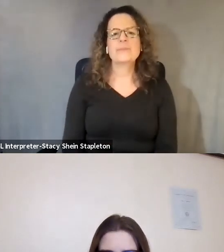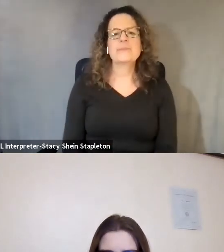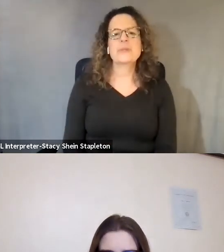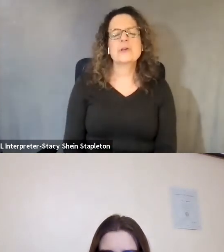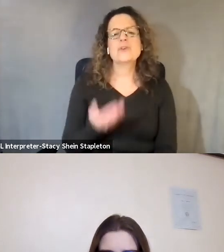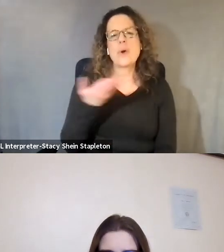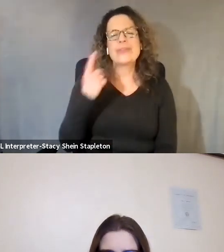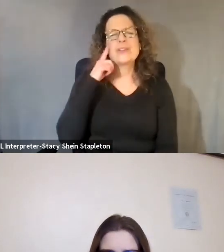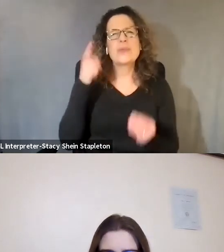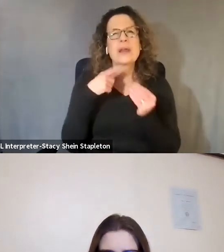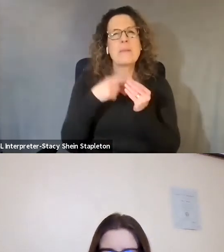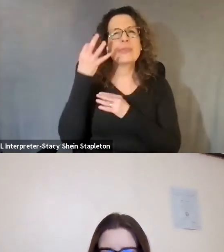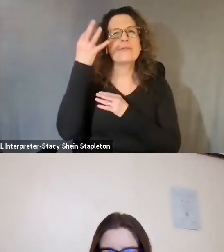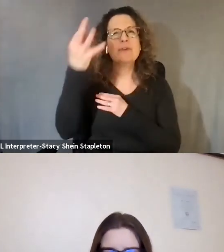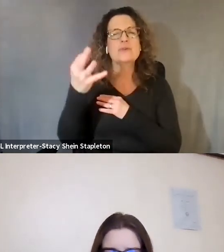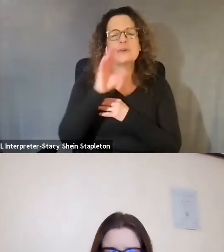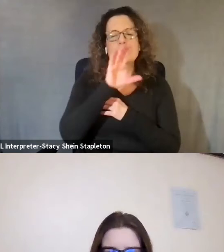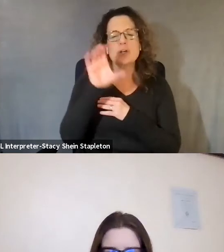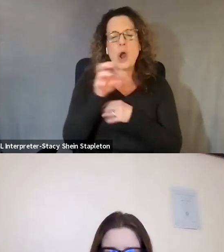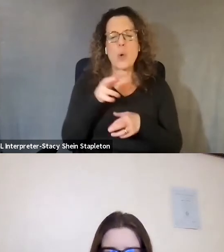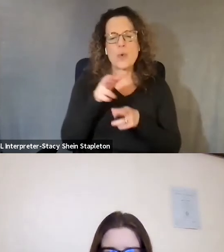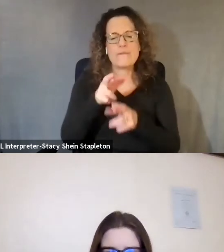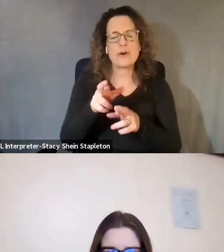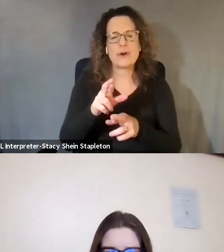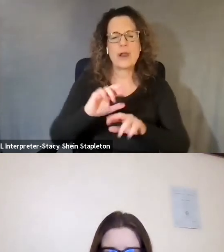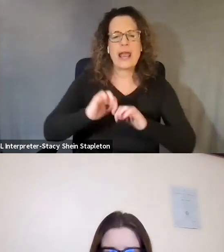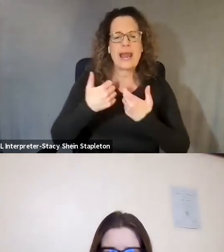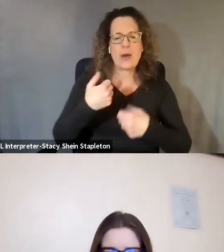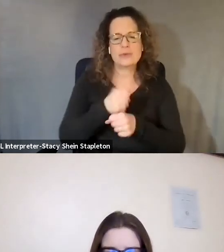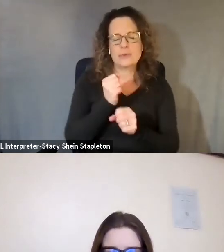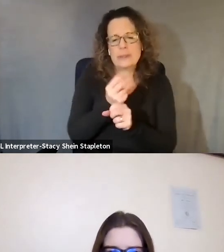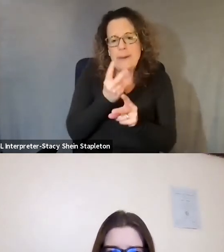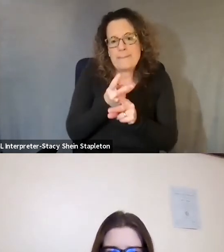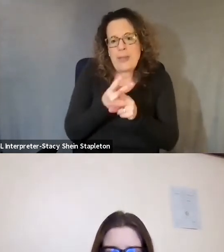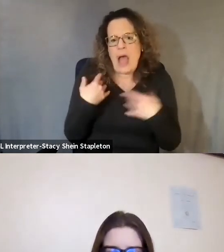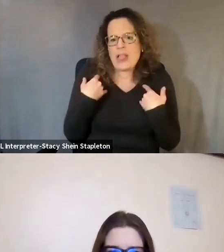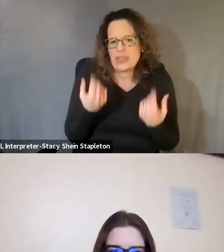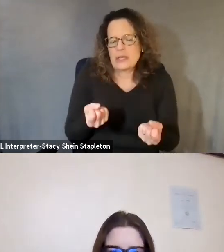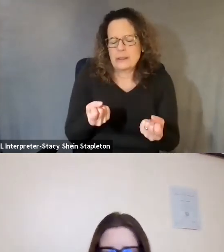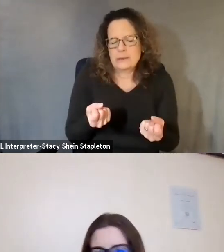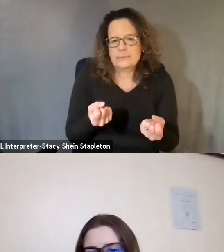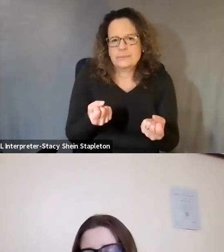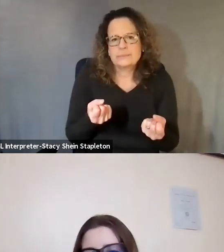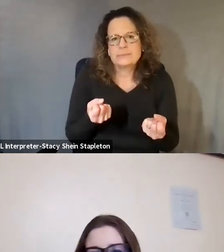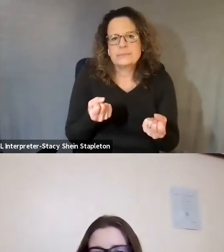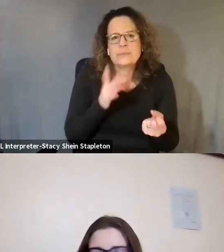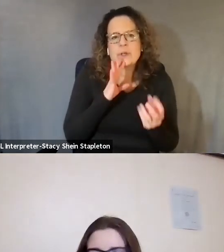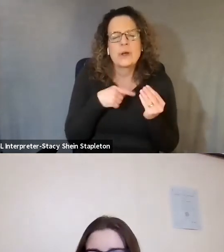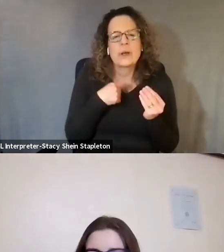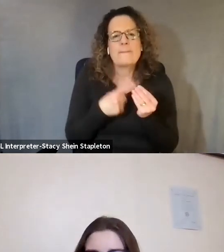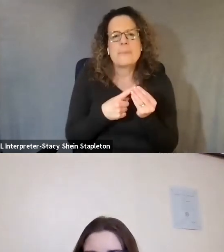as we think about the future of the Chicago River and how to keep making it healthy is talk